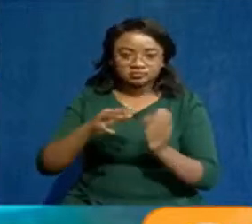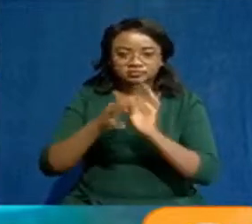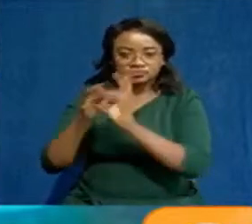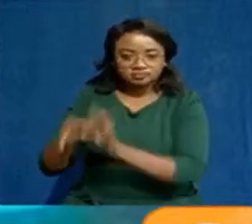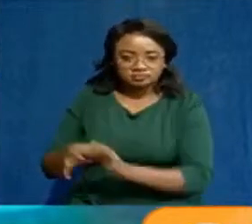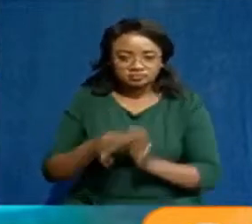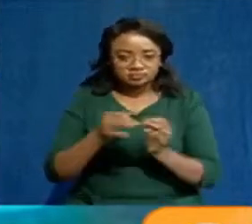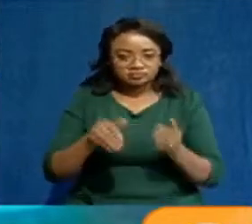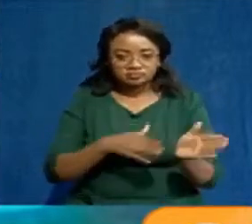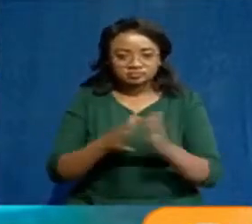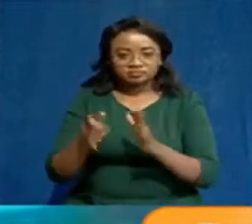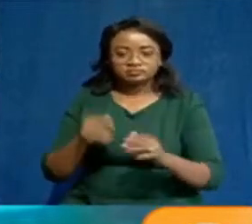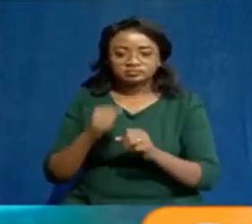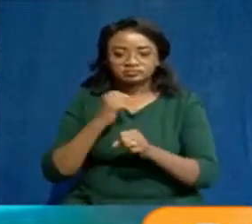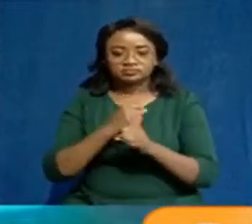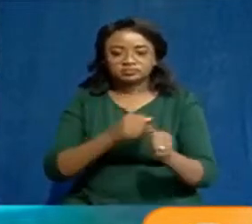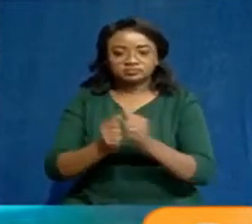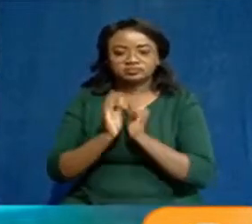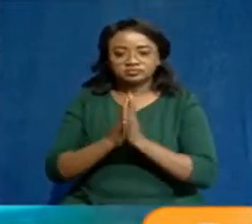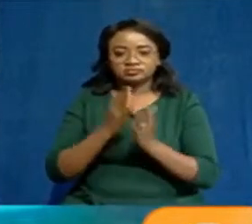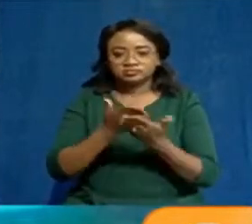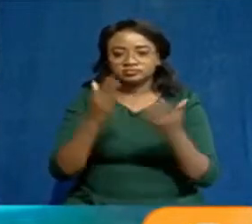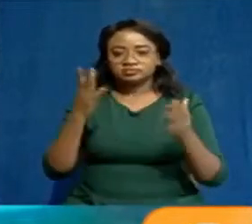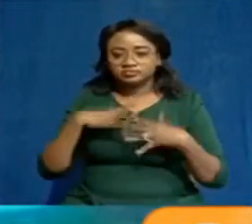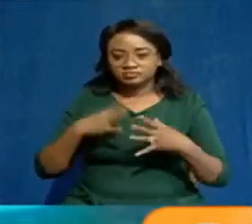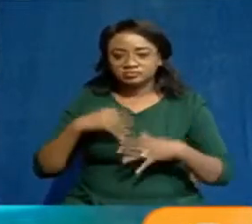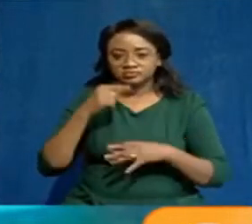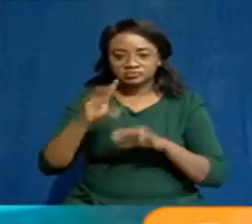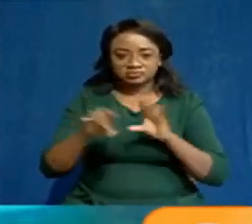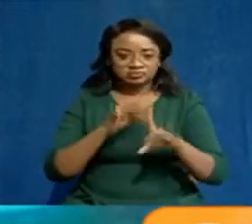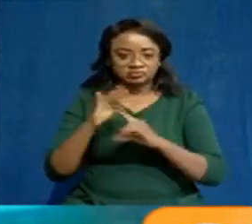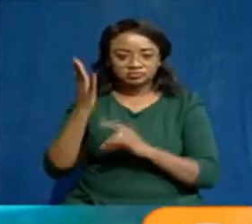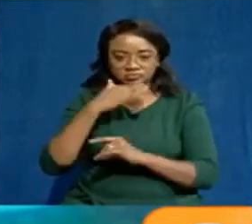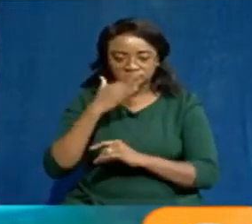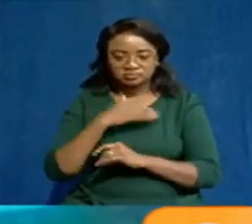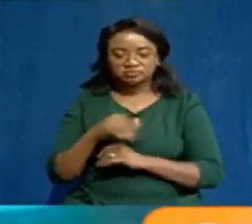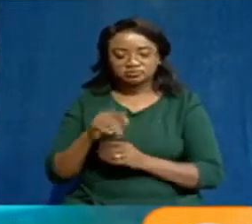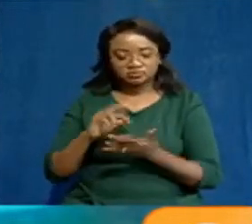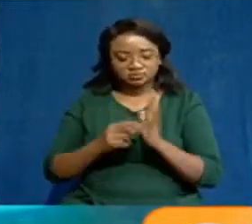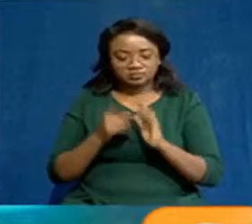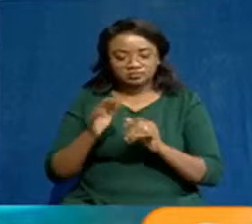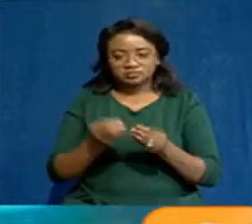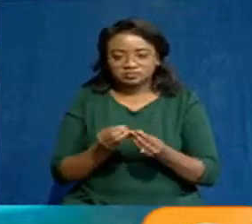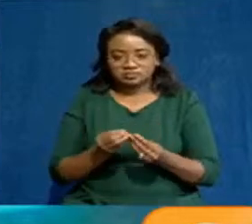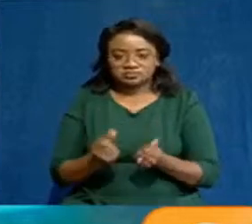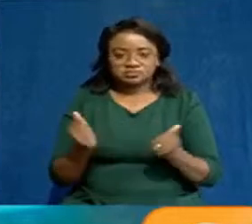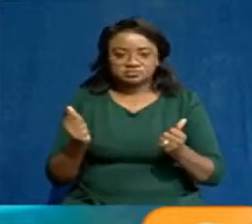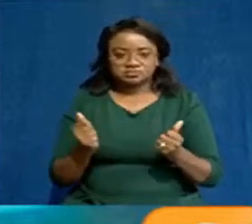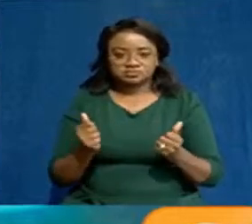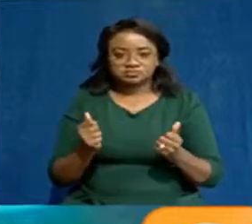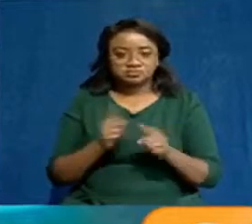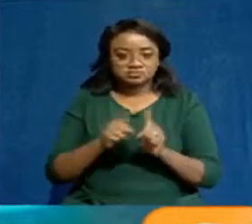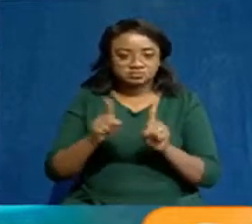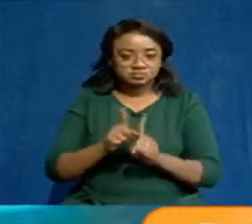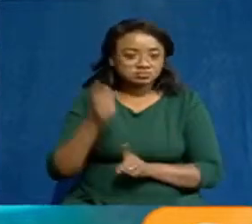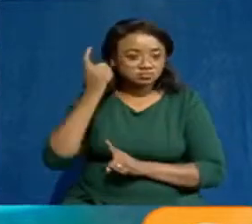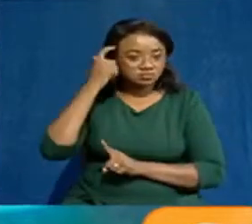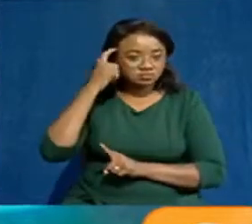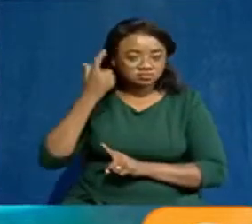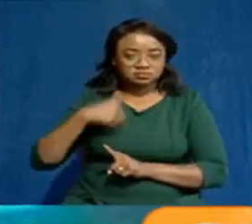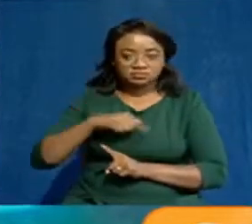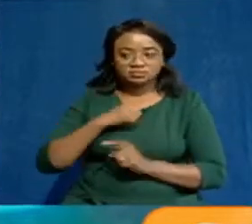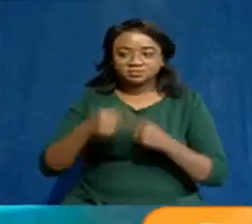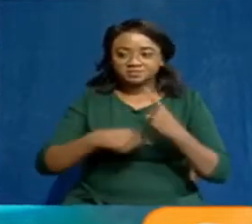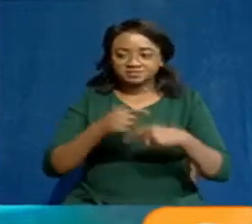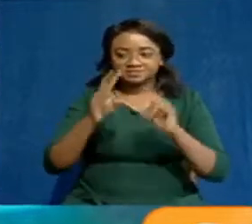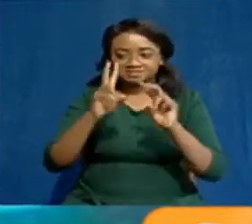manner with the waste pickers. So that is an area that has been adequately addressed. Dinema will continue to follow up that